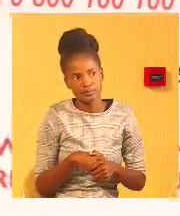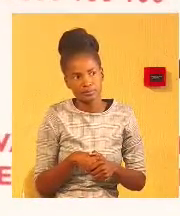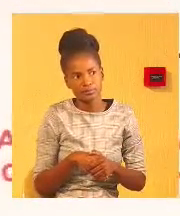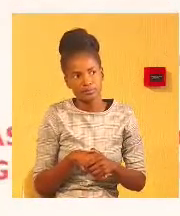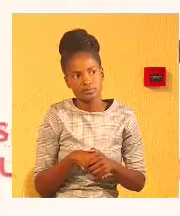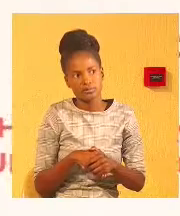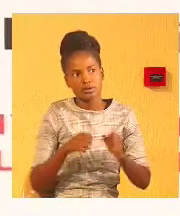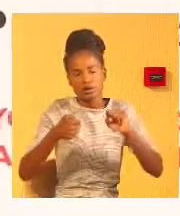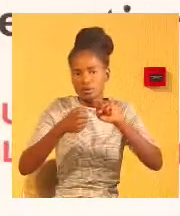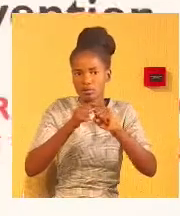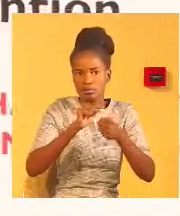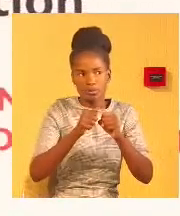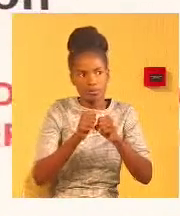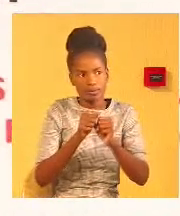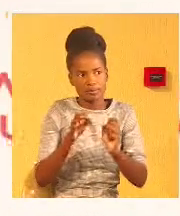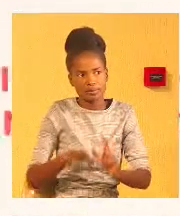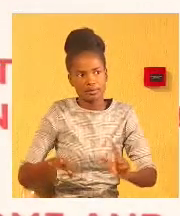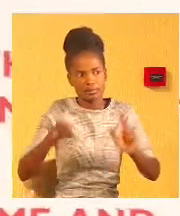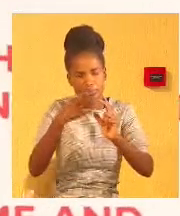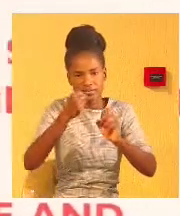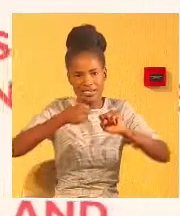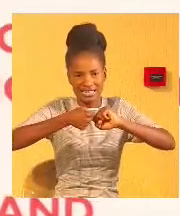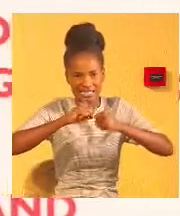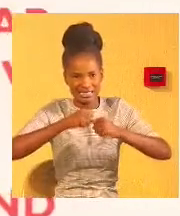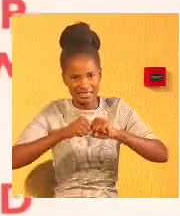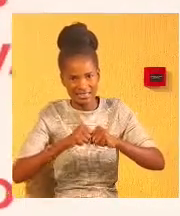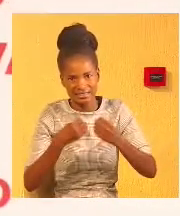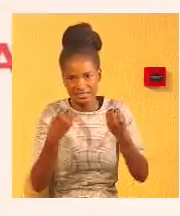already experiencing as farmers severe cash flow challenges